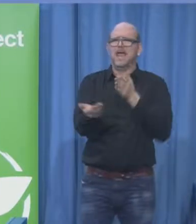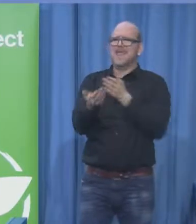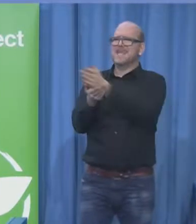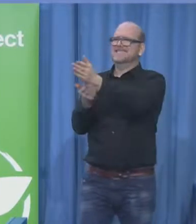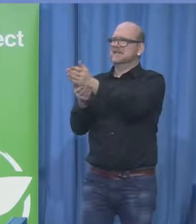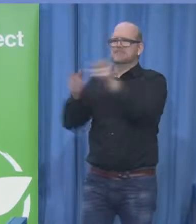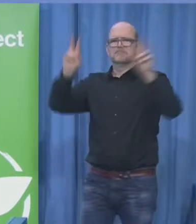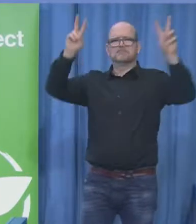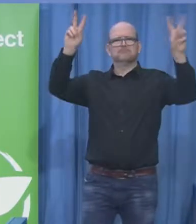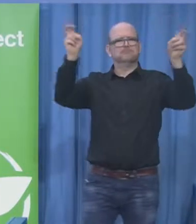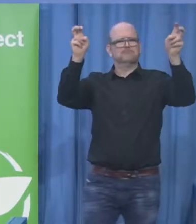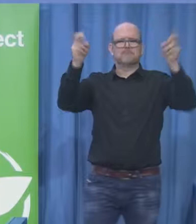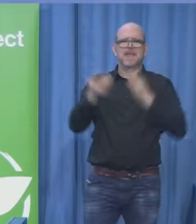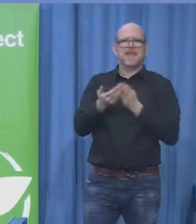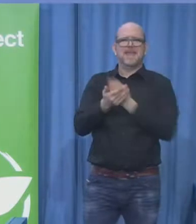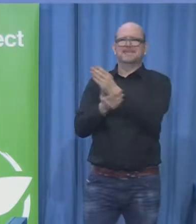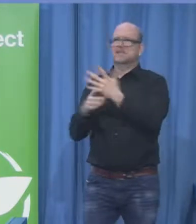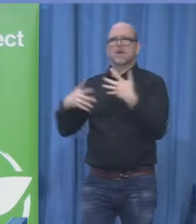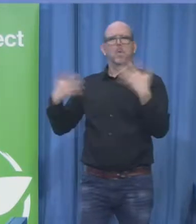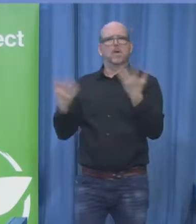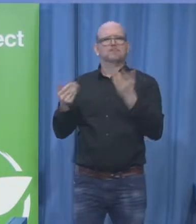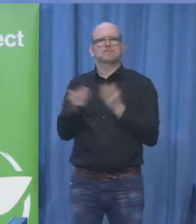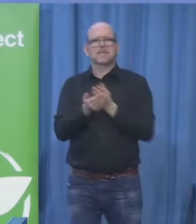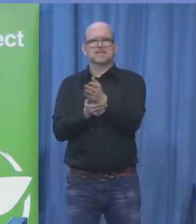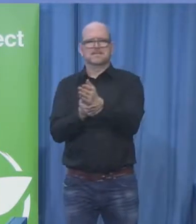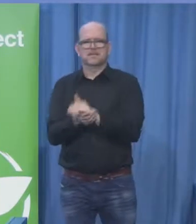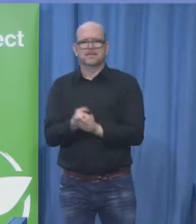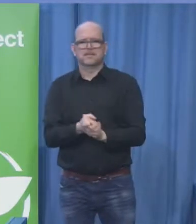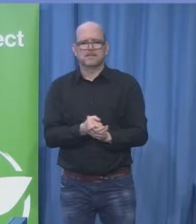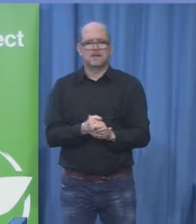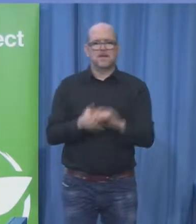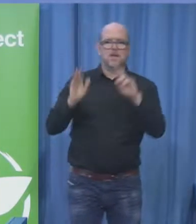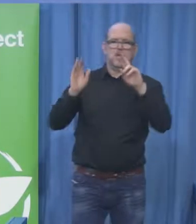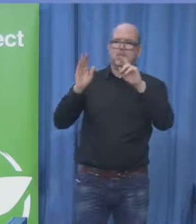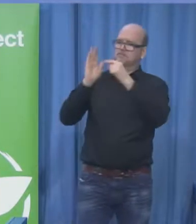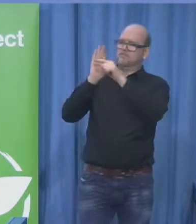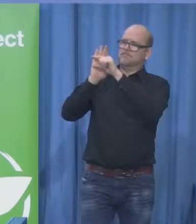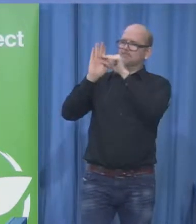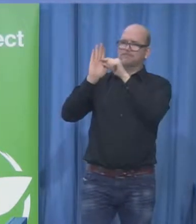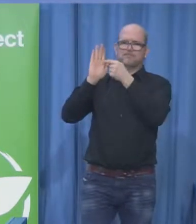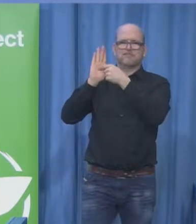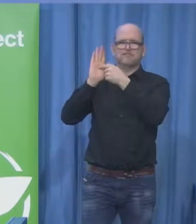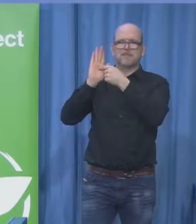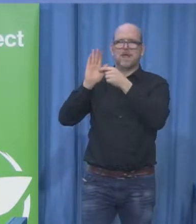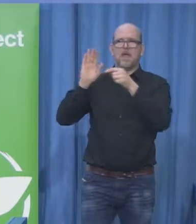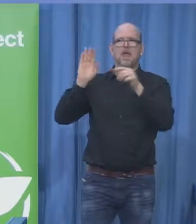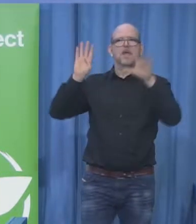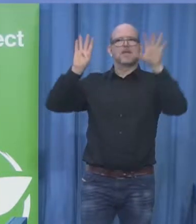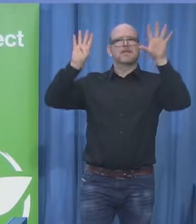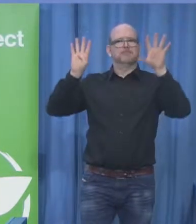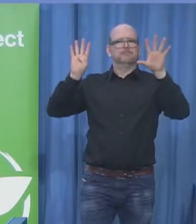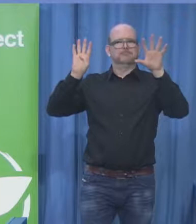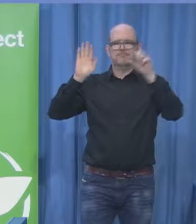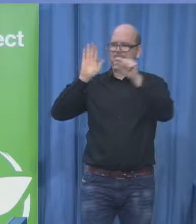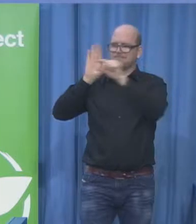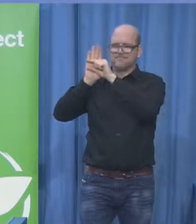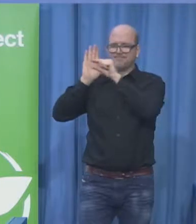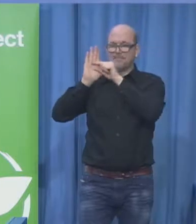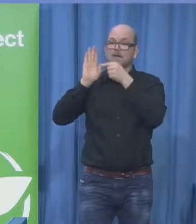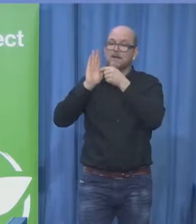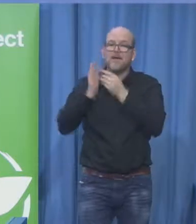be focusing on Article 9, so including built environment, access to transport, access to